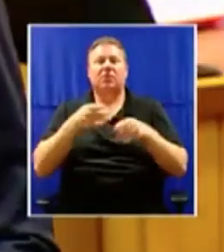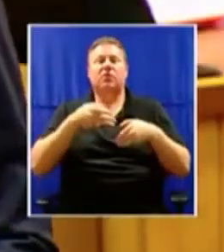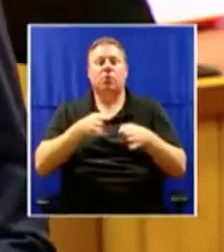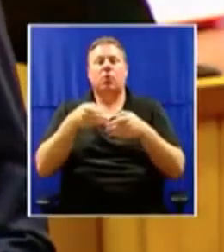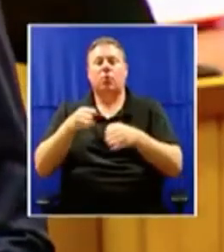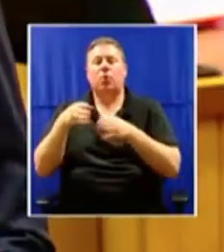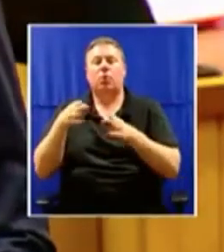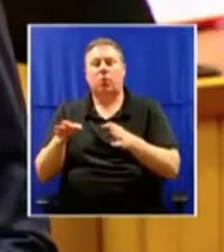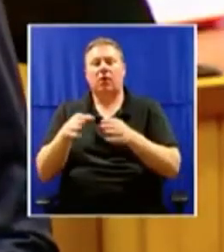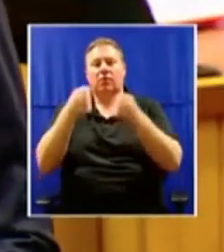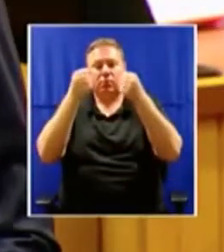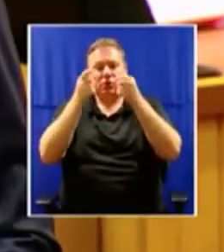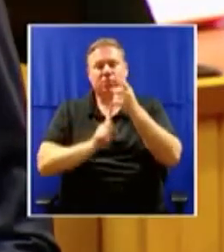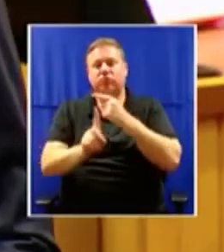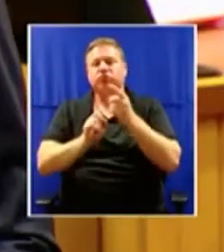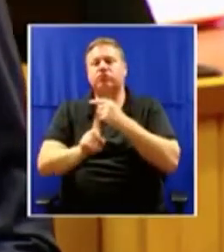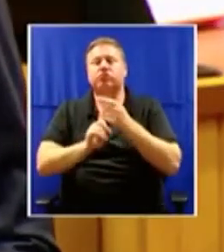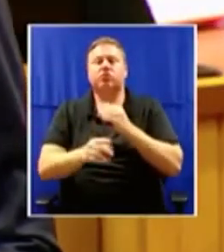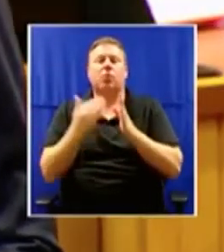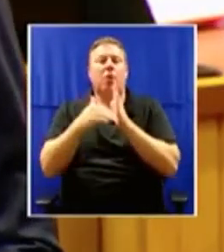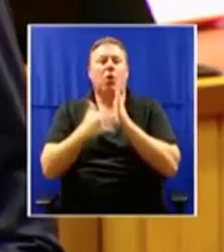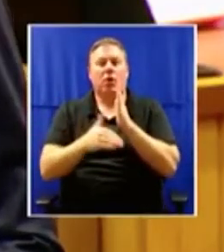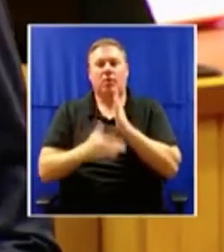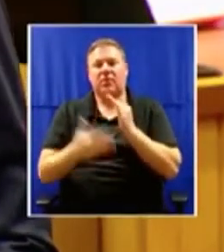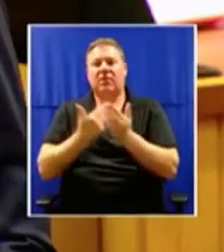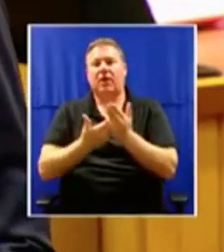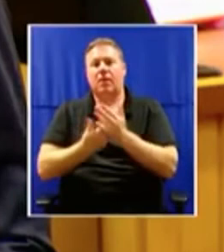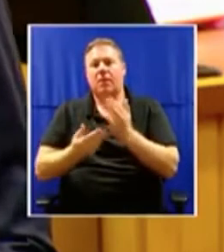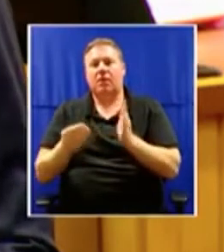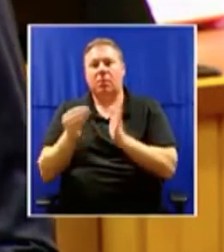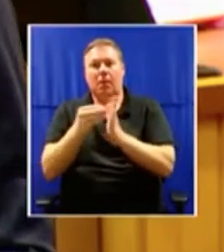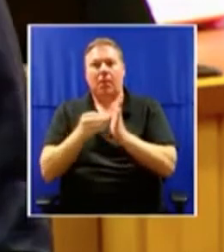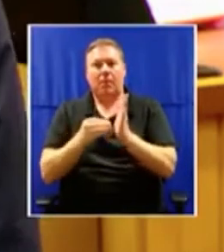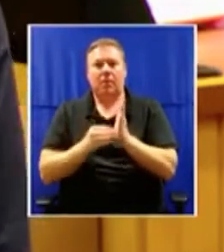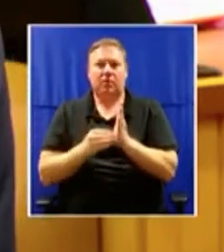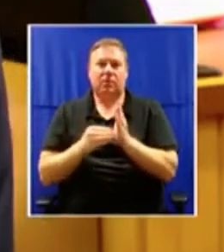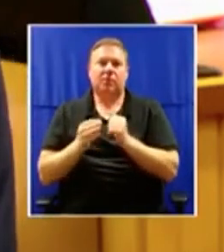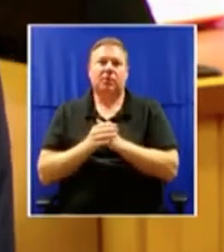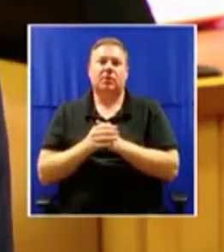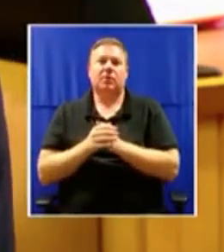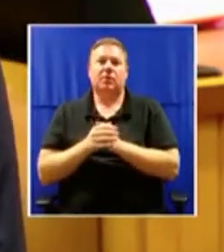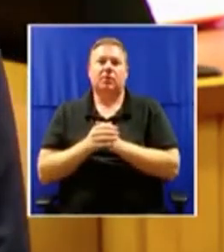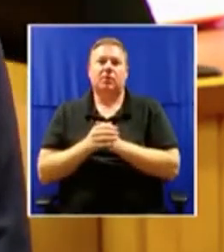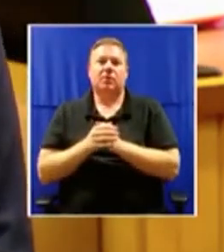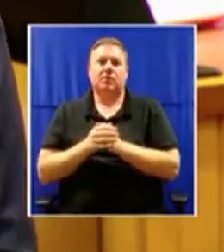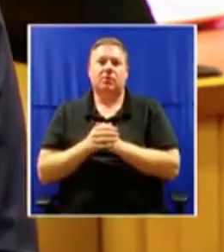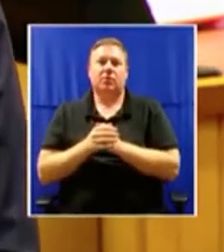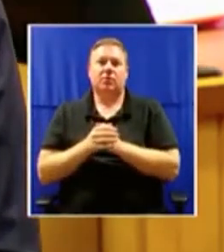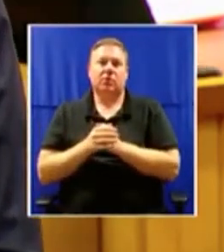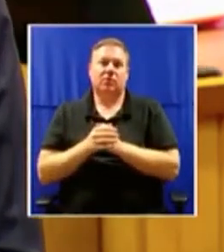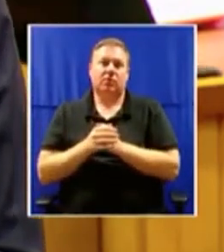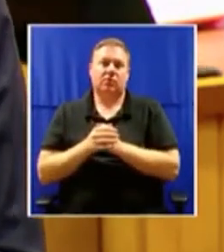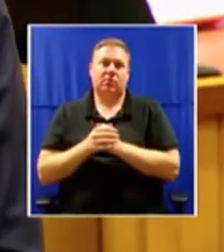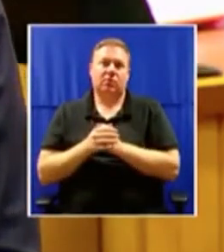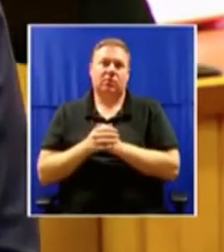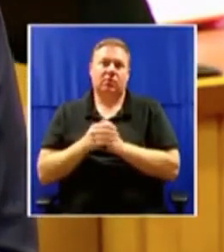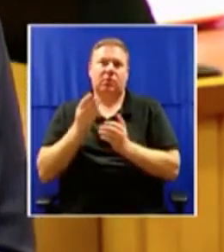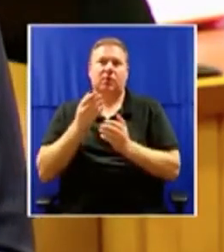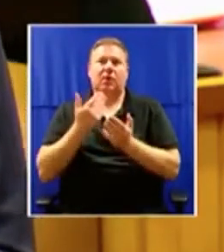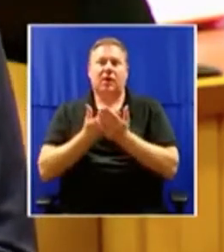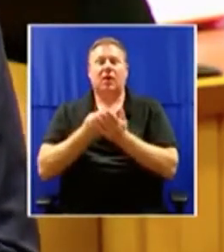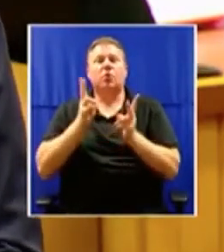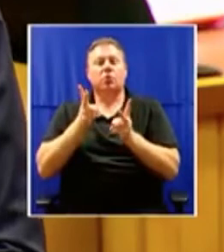penal system which are available, but a more rigorous program could be implemented also through a societal